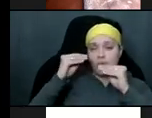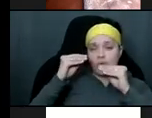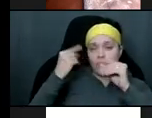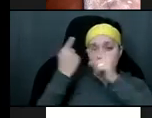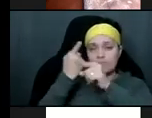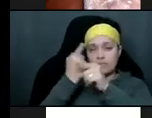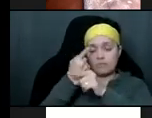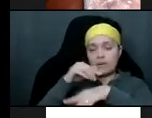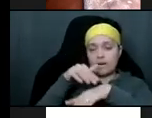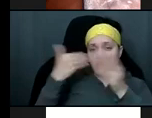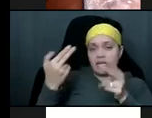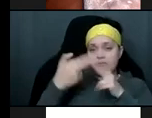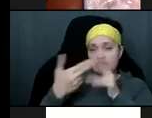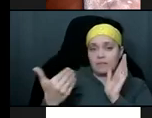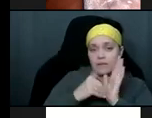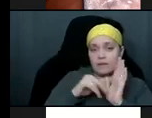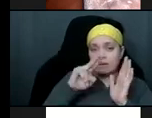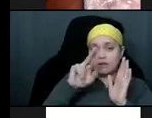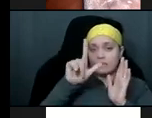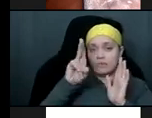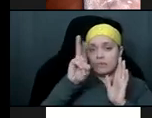by the native name again, Uluru.